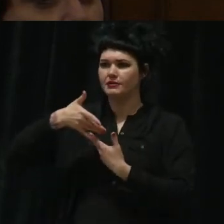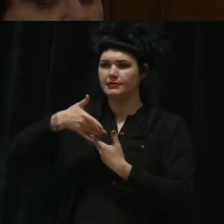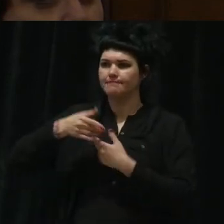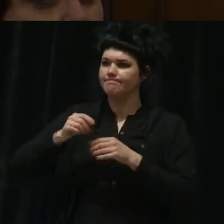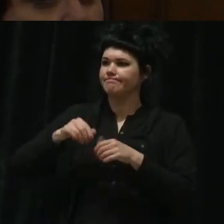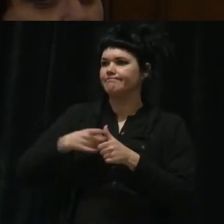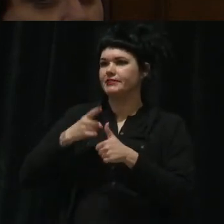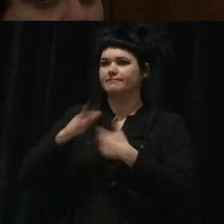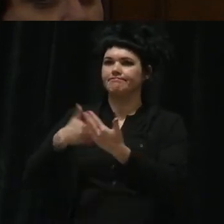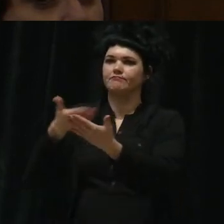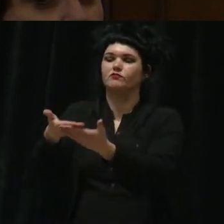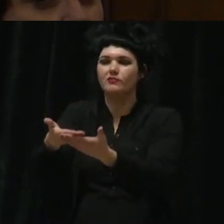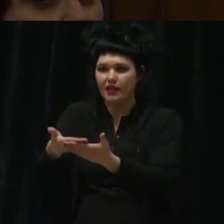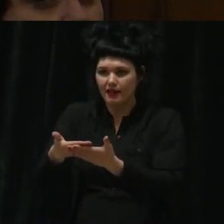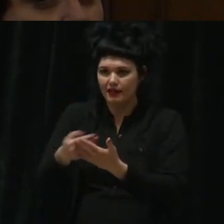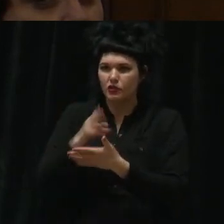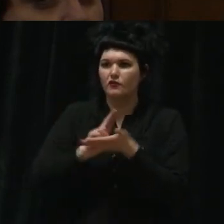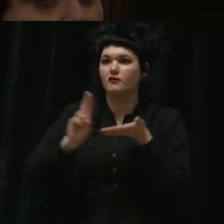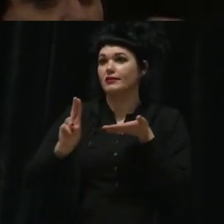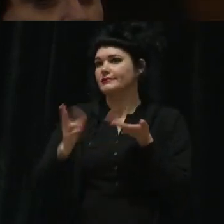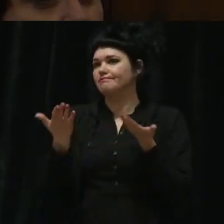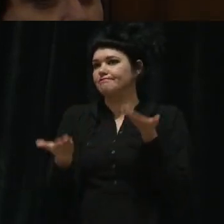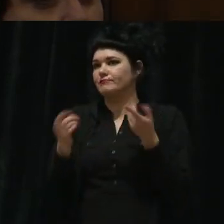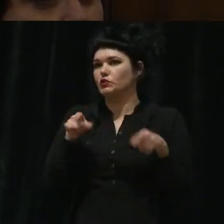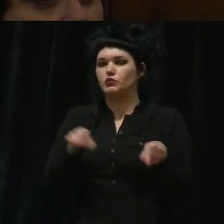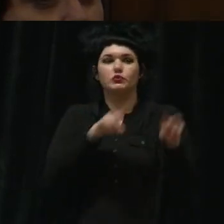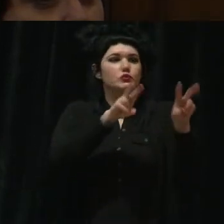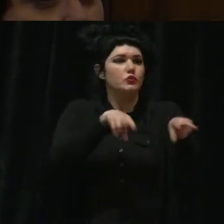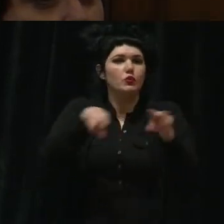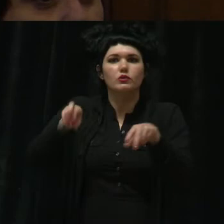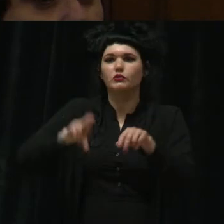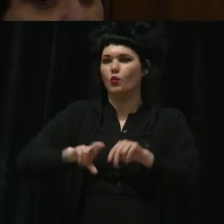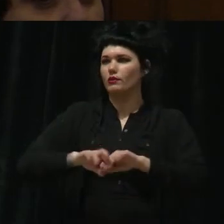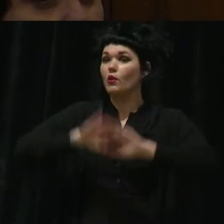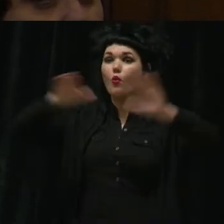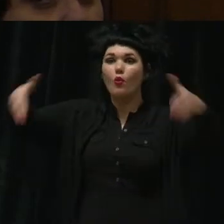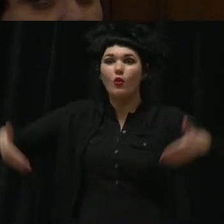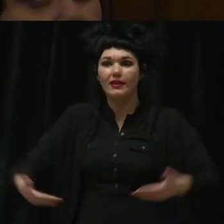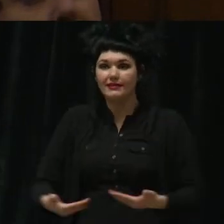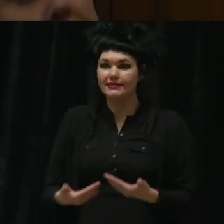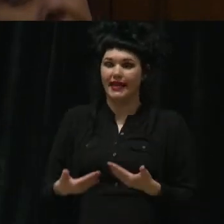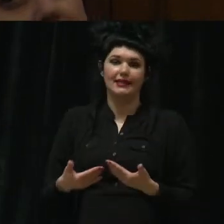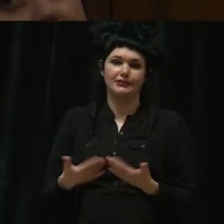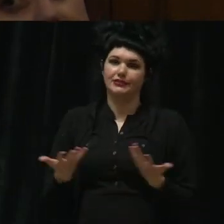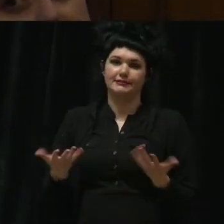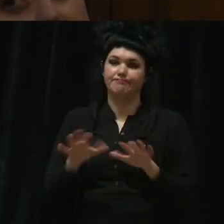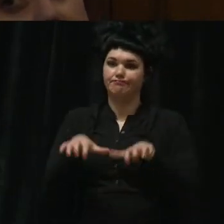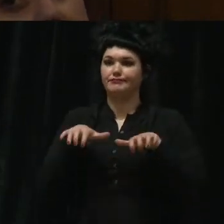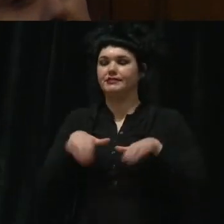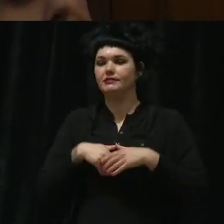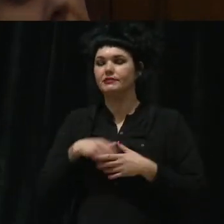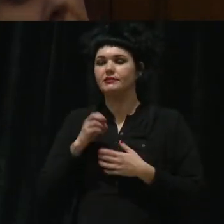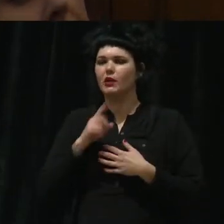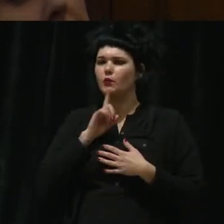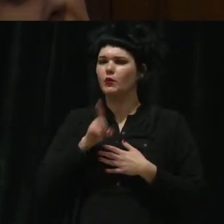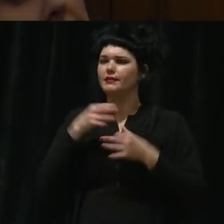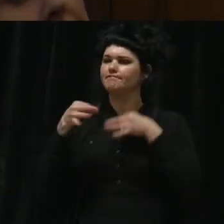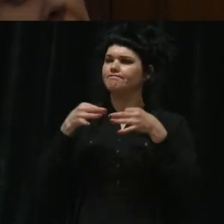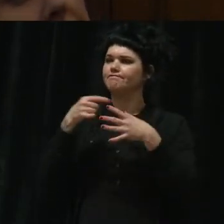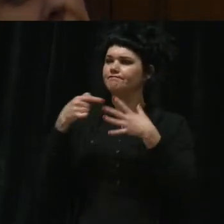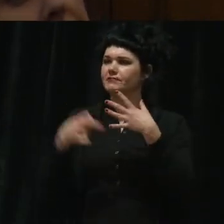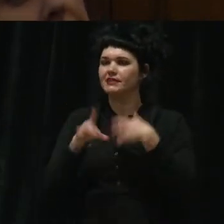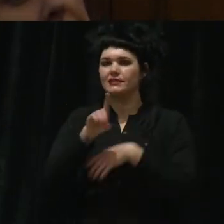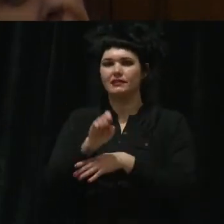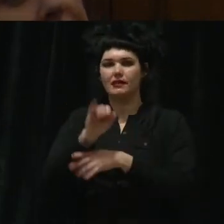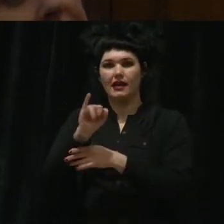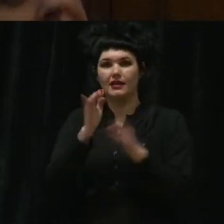that be on tours or during orientation, and you know, outlining the DEI strategic plan,